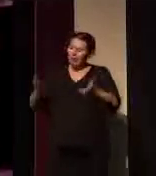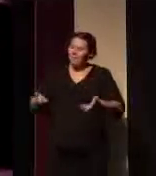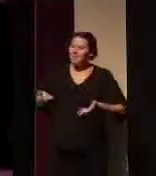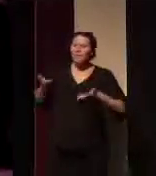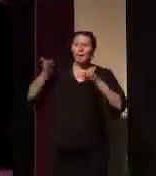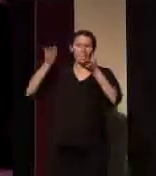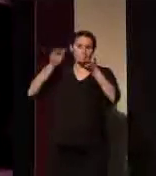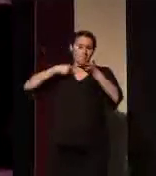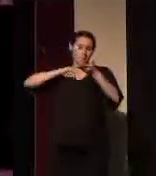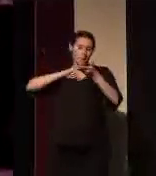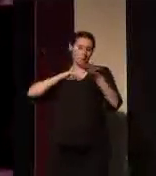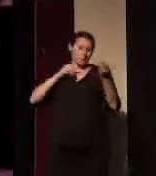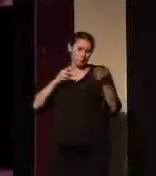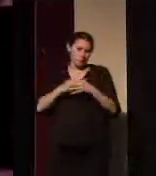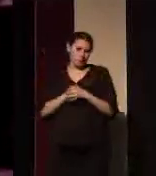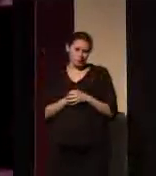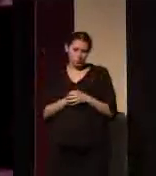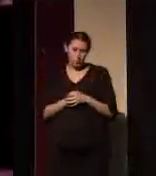us. Thank you. Okay.